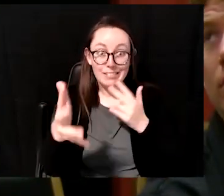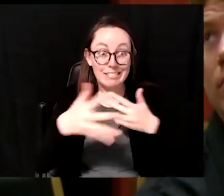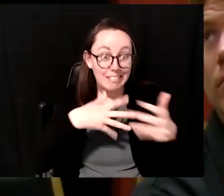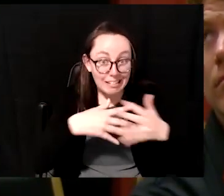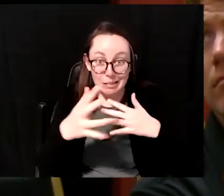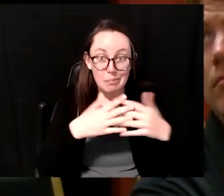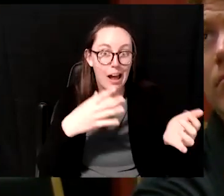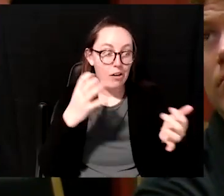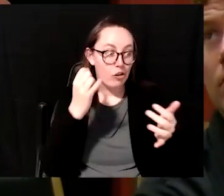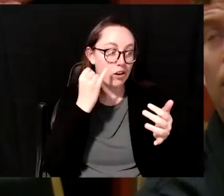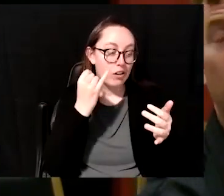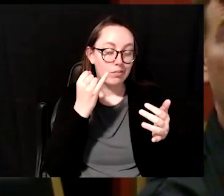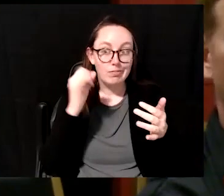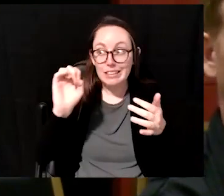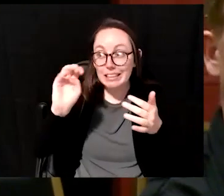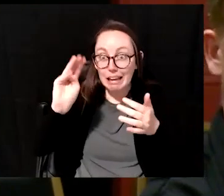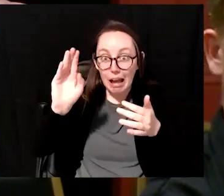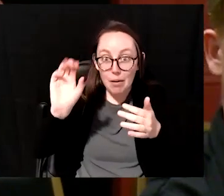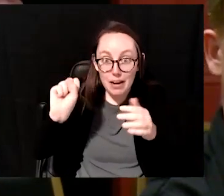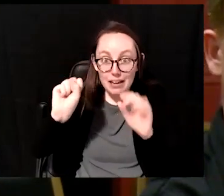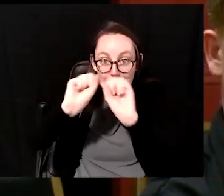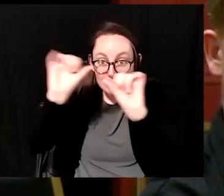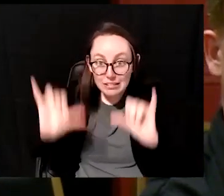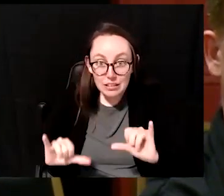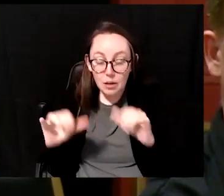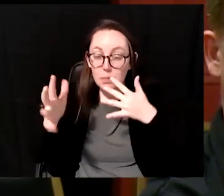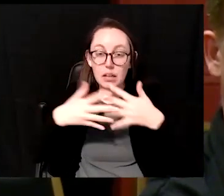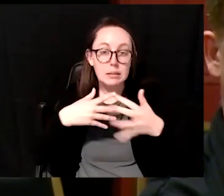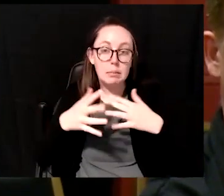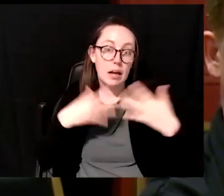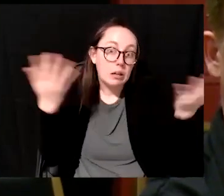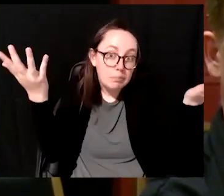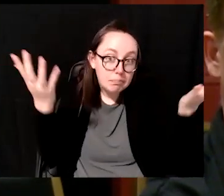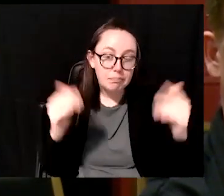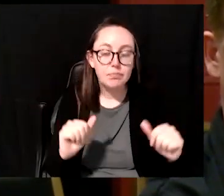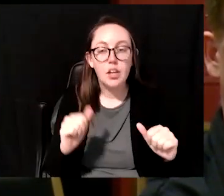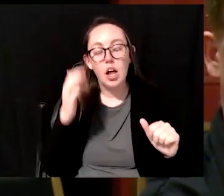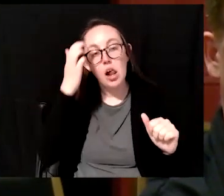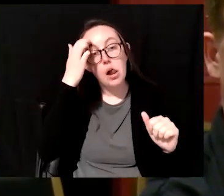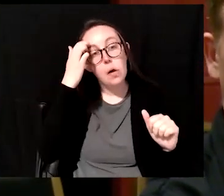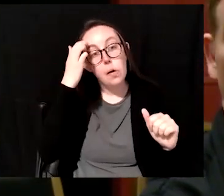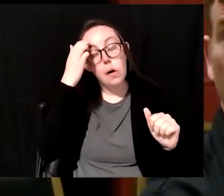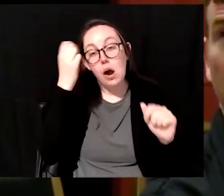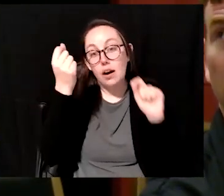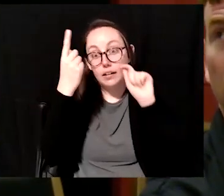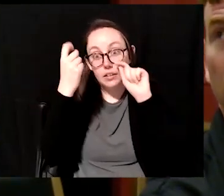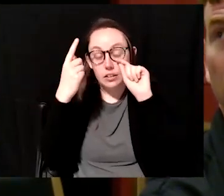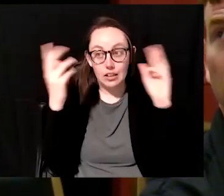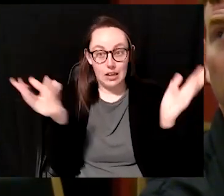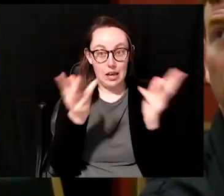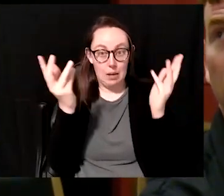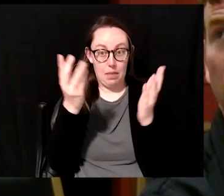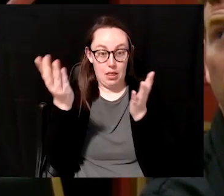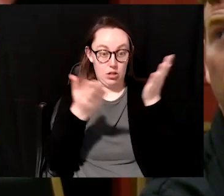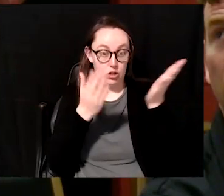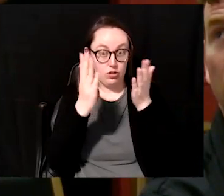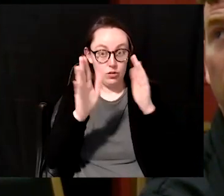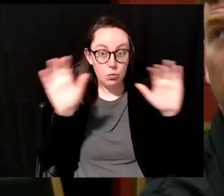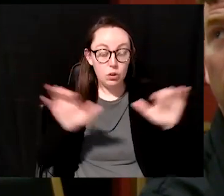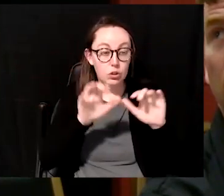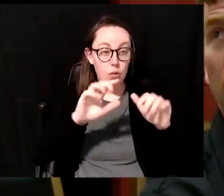Response you're not going to find an ambulance service that's going to do transport and First Response that's just it's not going to happen